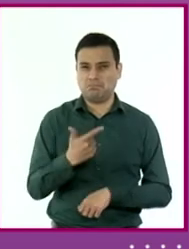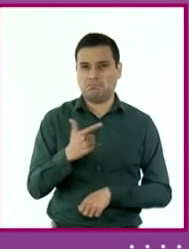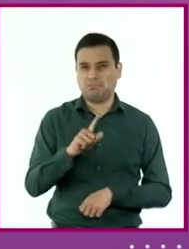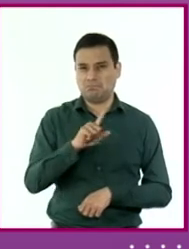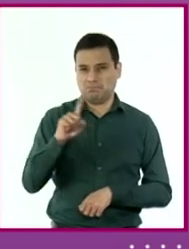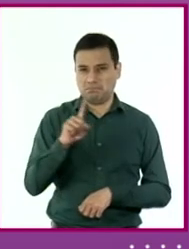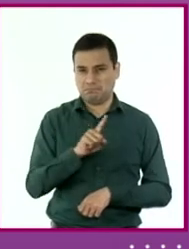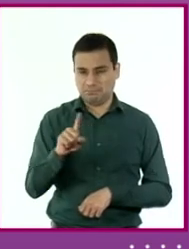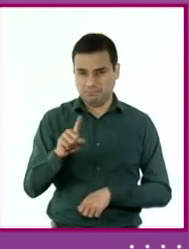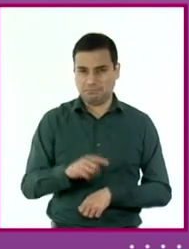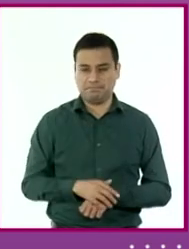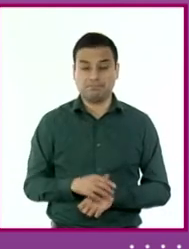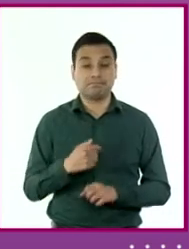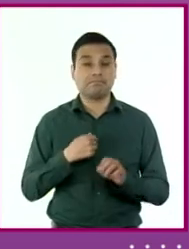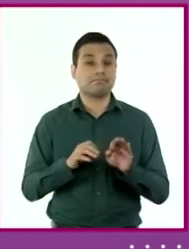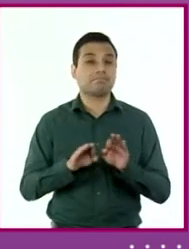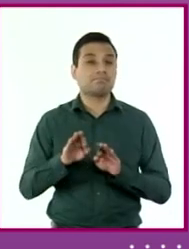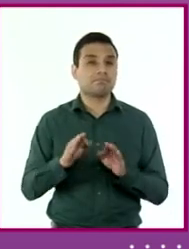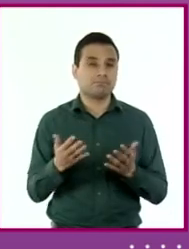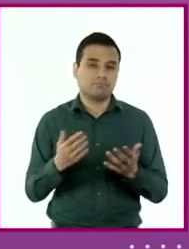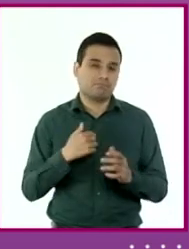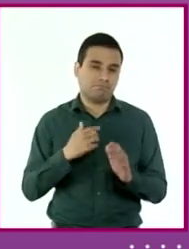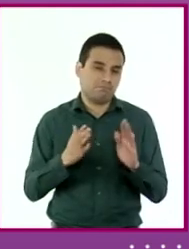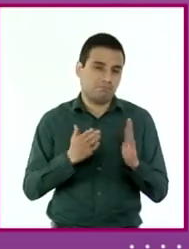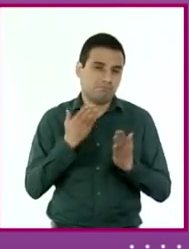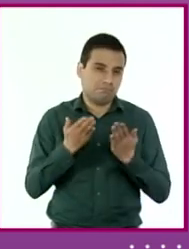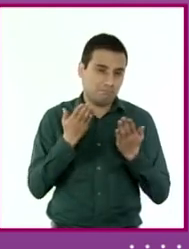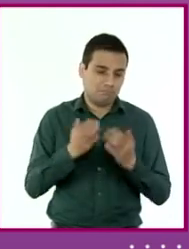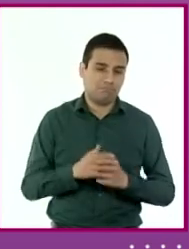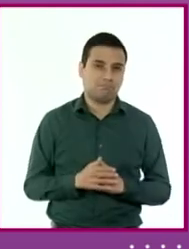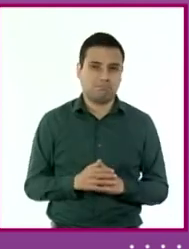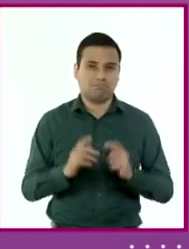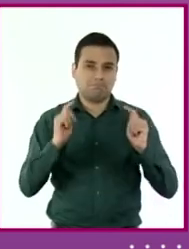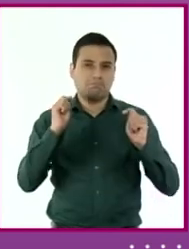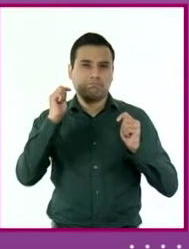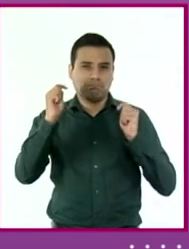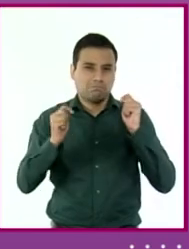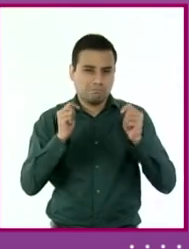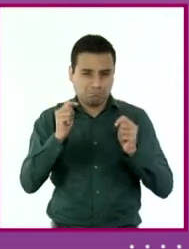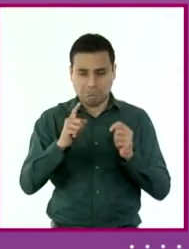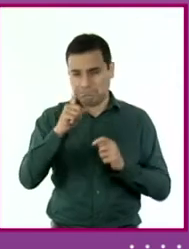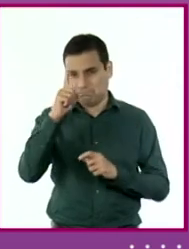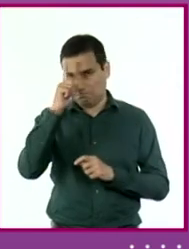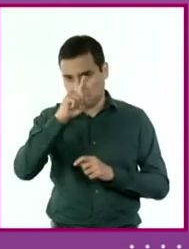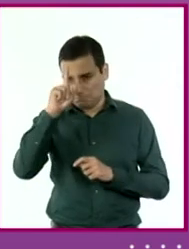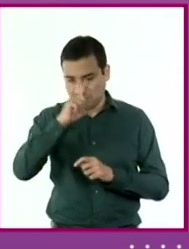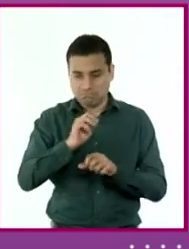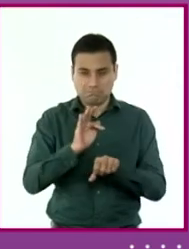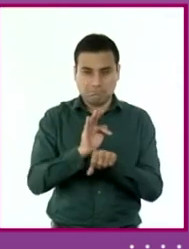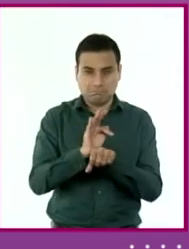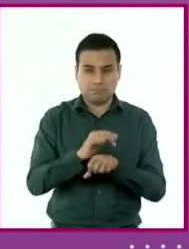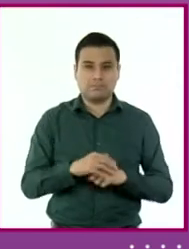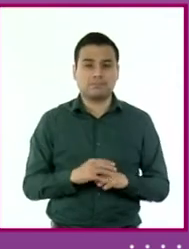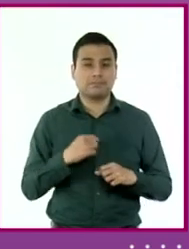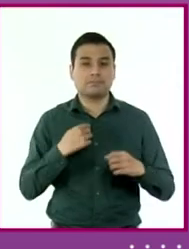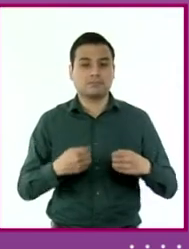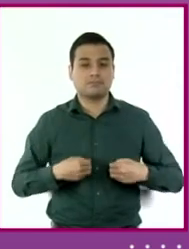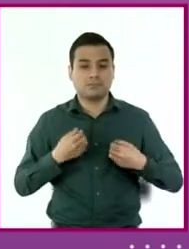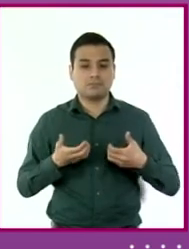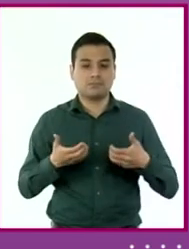González. Occupation, student and tourist guide. Address,